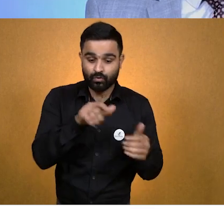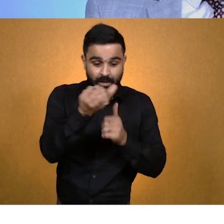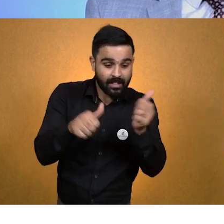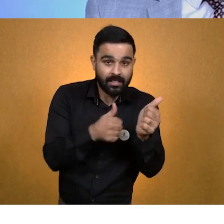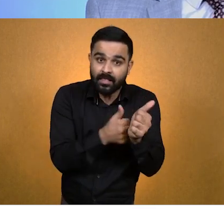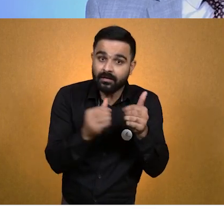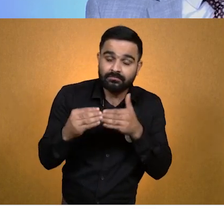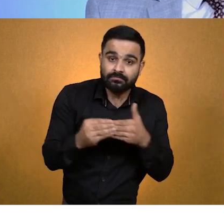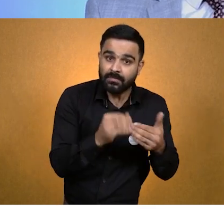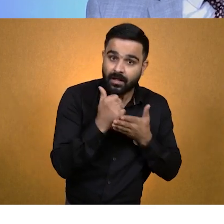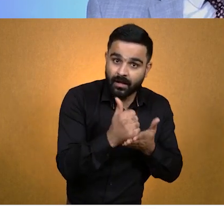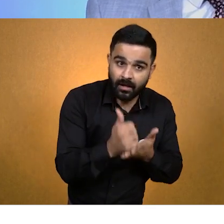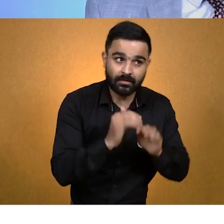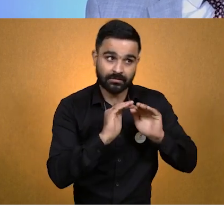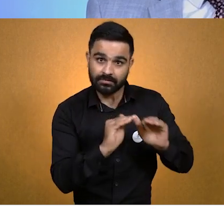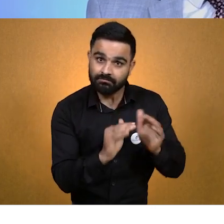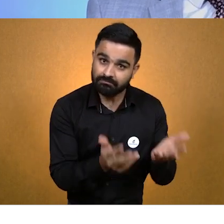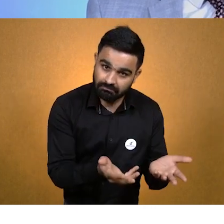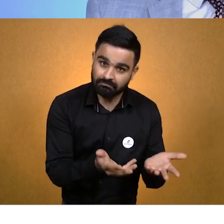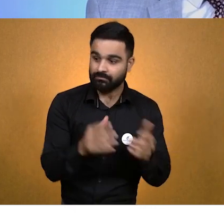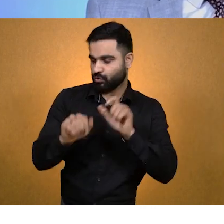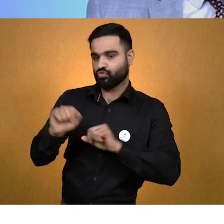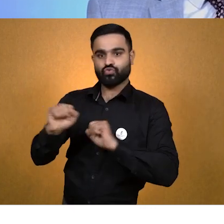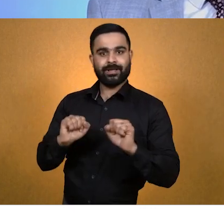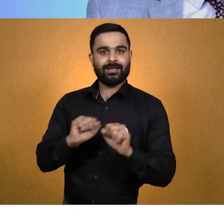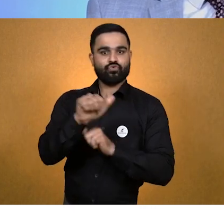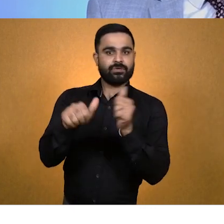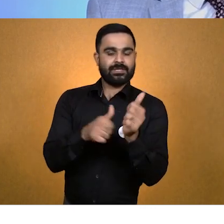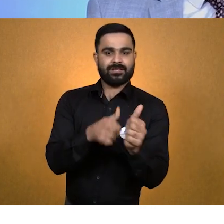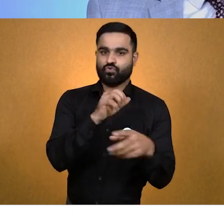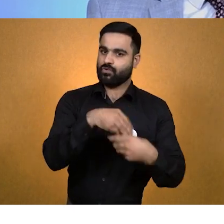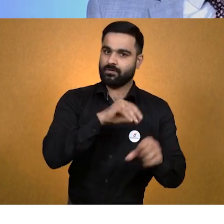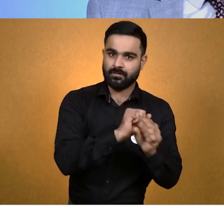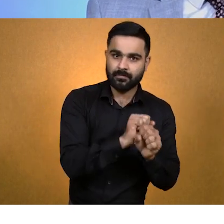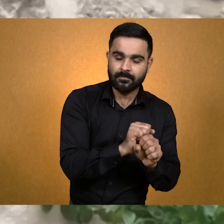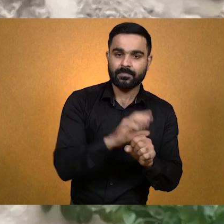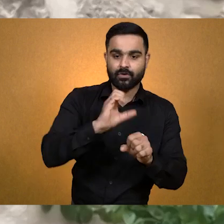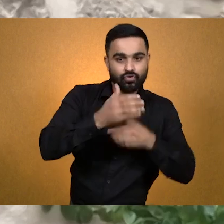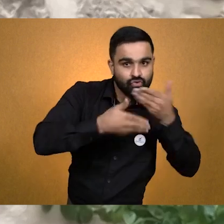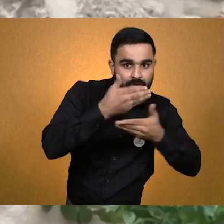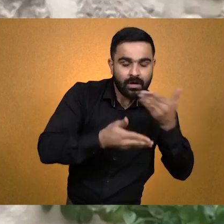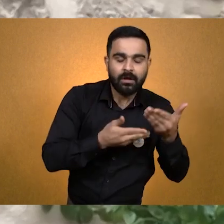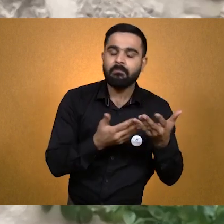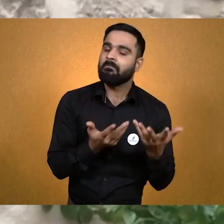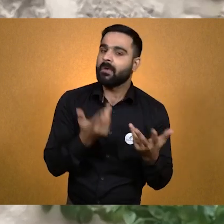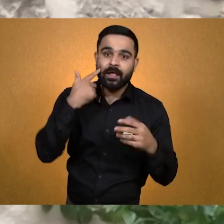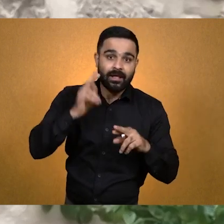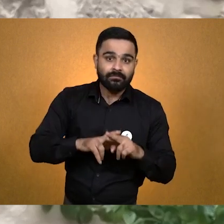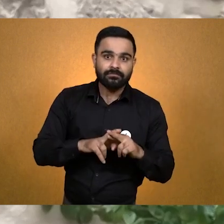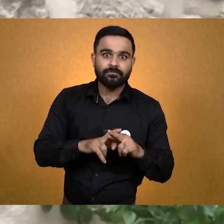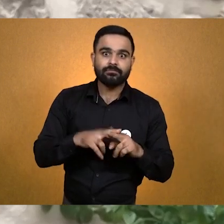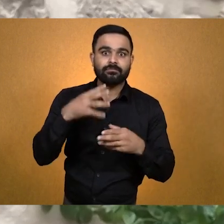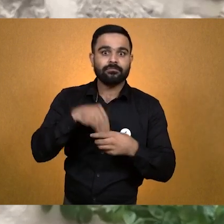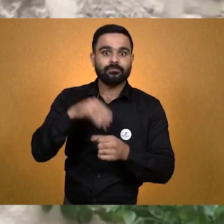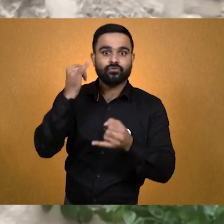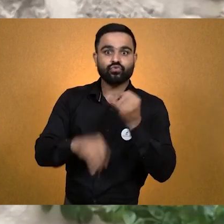need to be with them, to help them, to support them. They have their escorts working with them. They'll have a coach. So typically, if you end up spending,